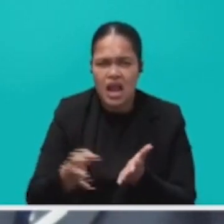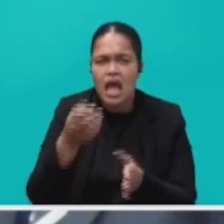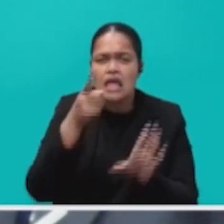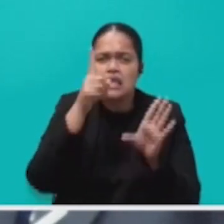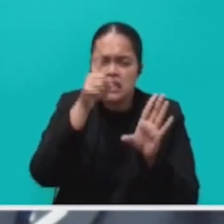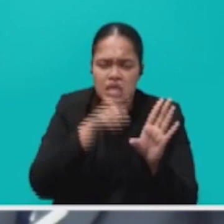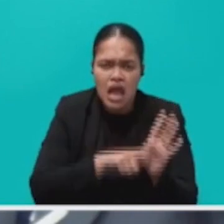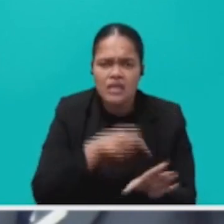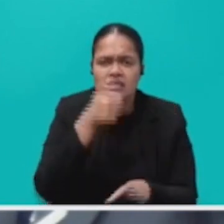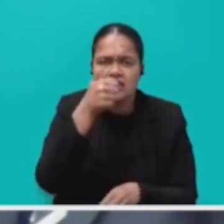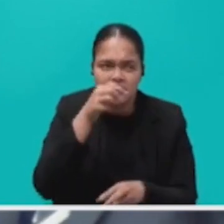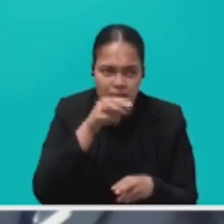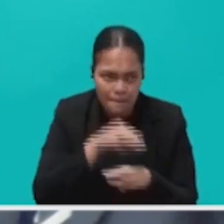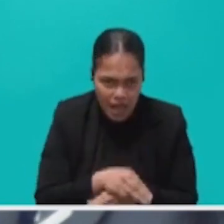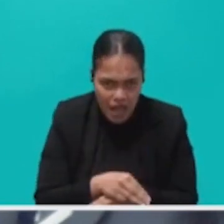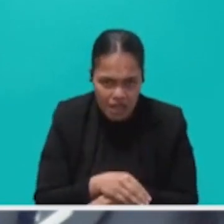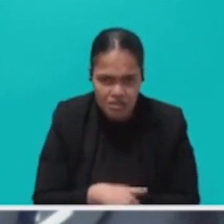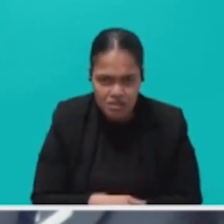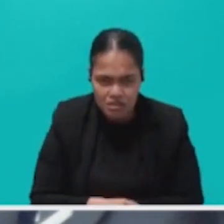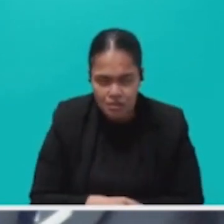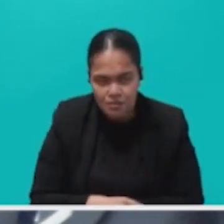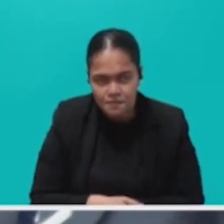months. There were,